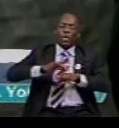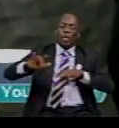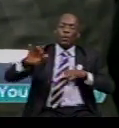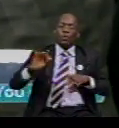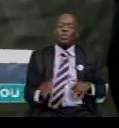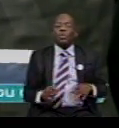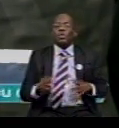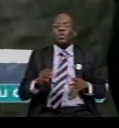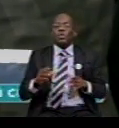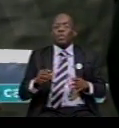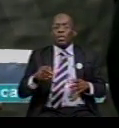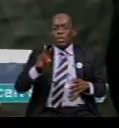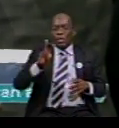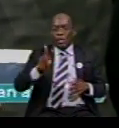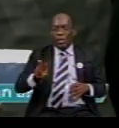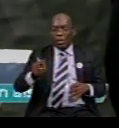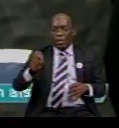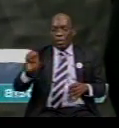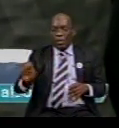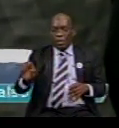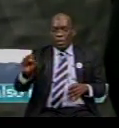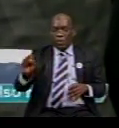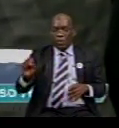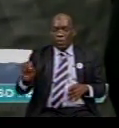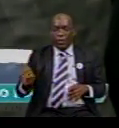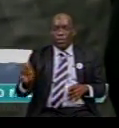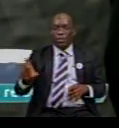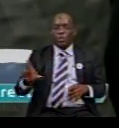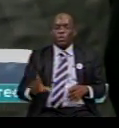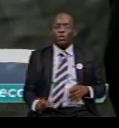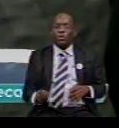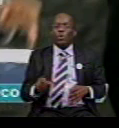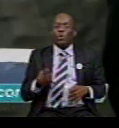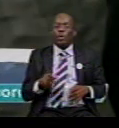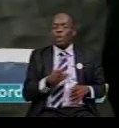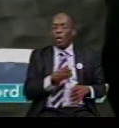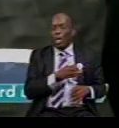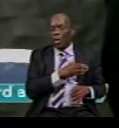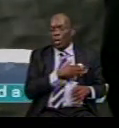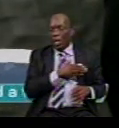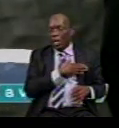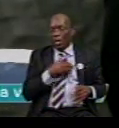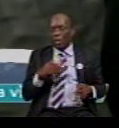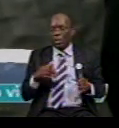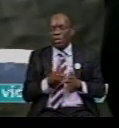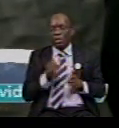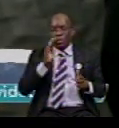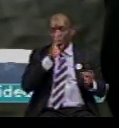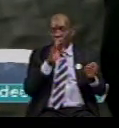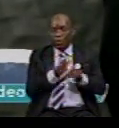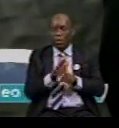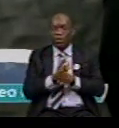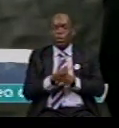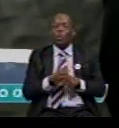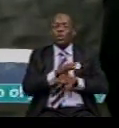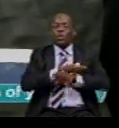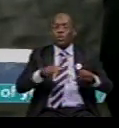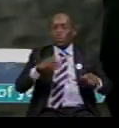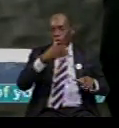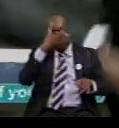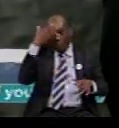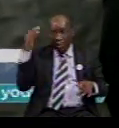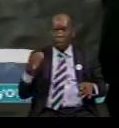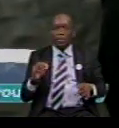not forget the lunch hour fellowship holding at the hall by my left-hand side, which is your